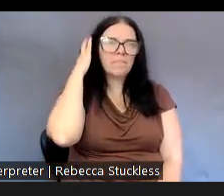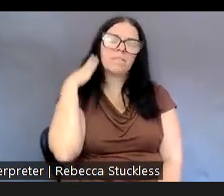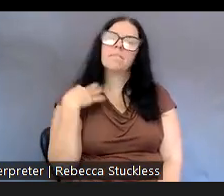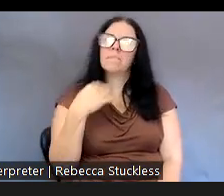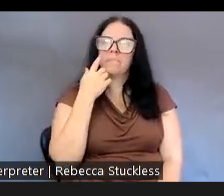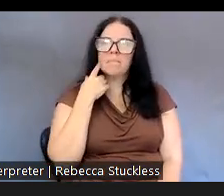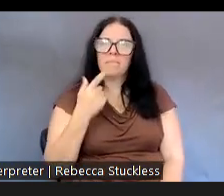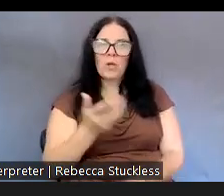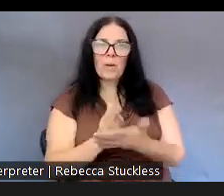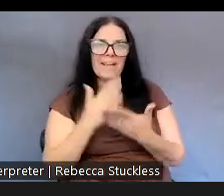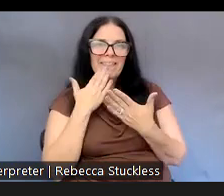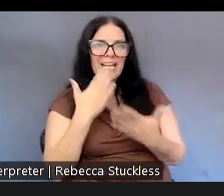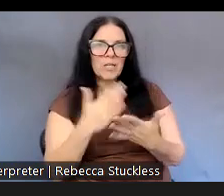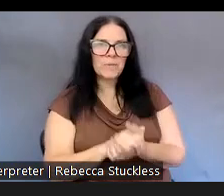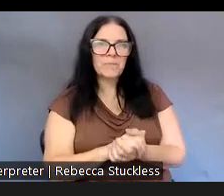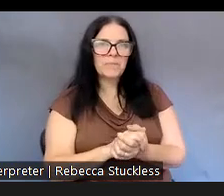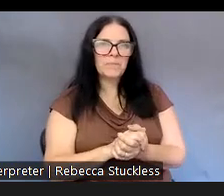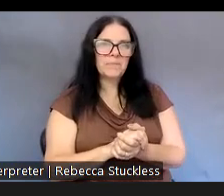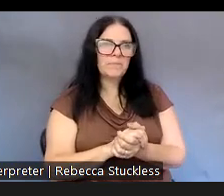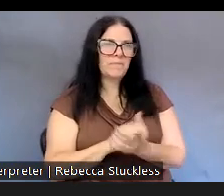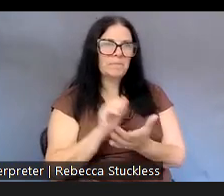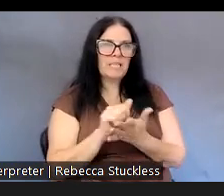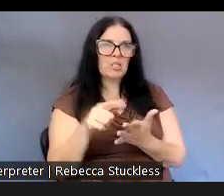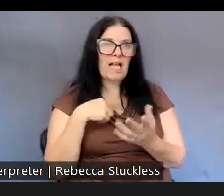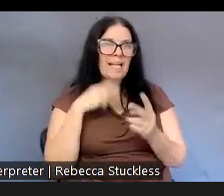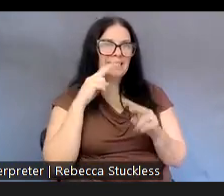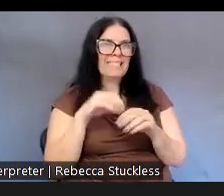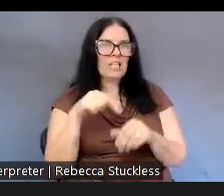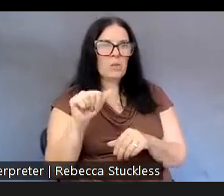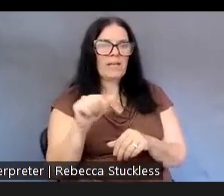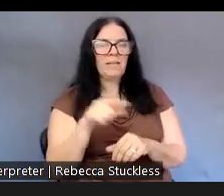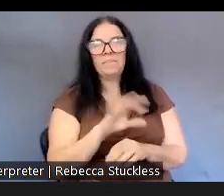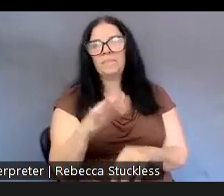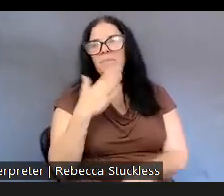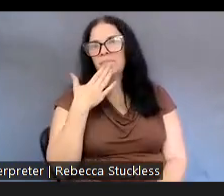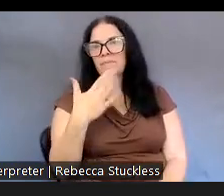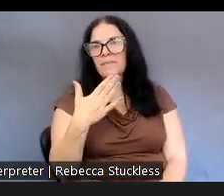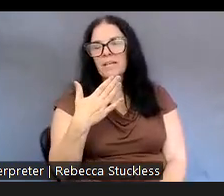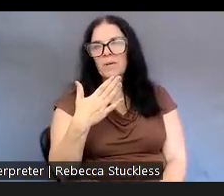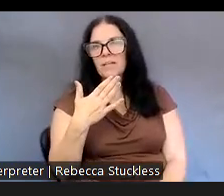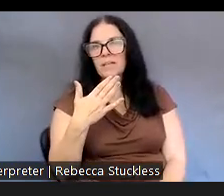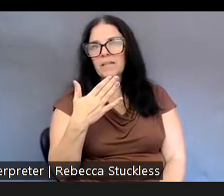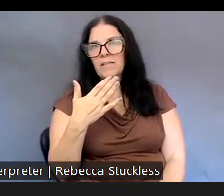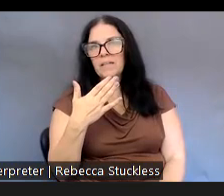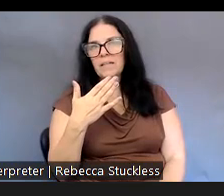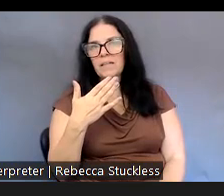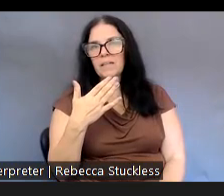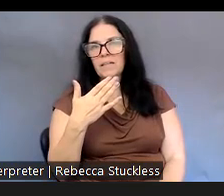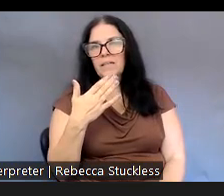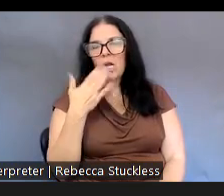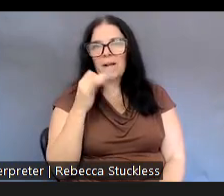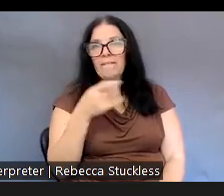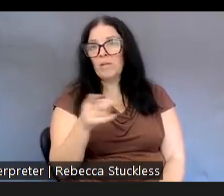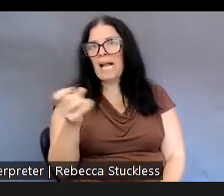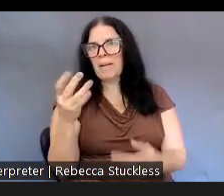All right, thank you, Mike. That's all I'm seeing for the Q&A. All right, well, thank you. I don't know how many of you are out there, but